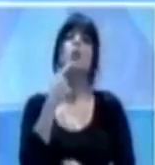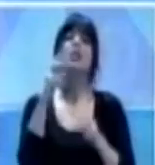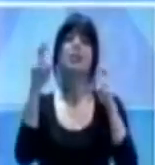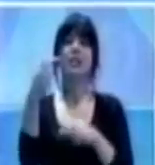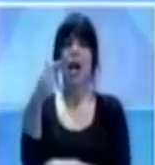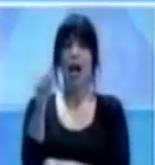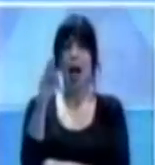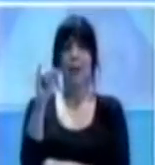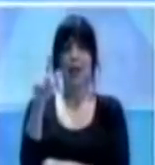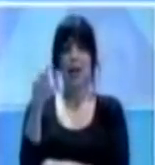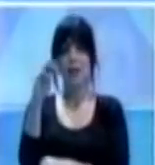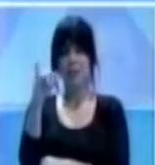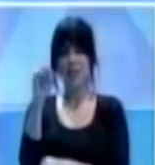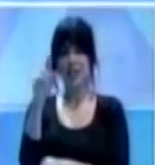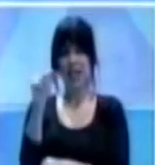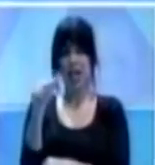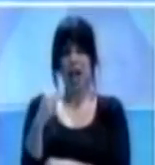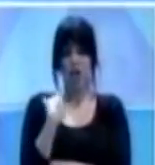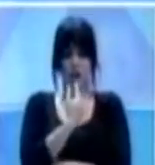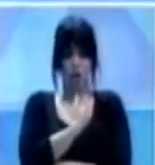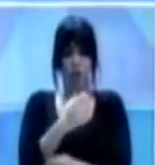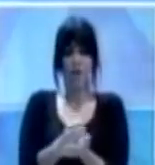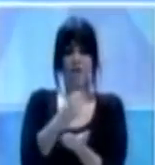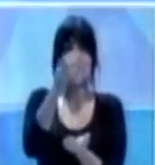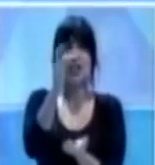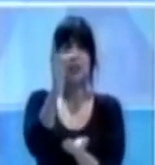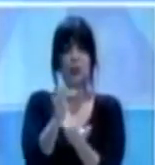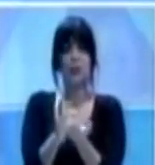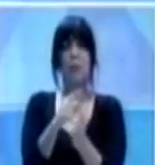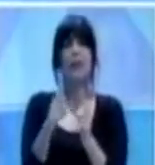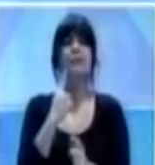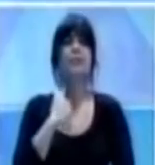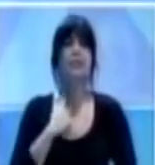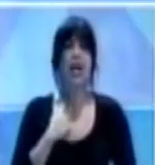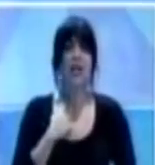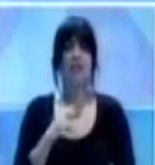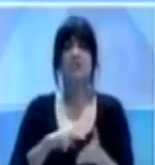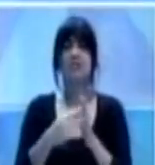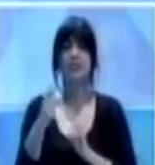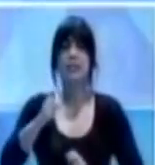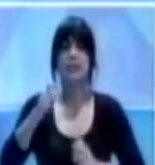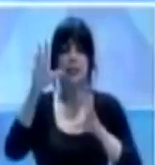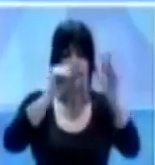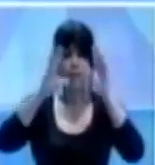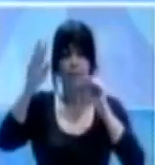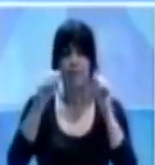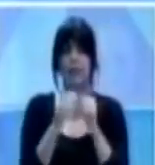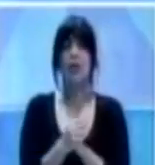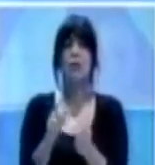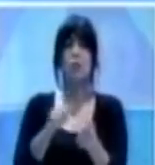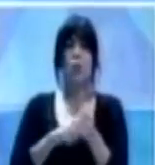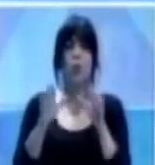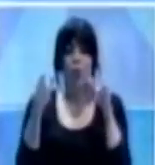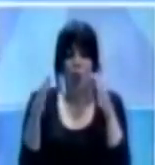disse Gabriela Mistral, somos vasos sedentos. También es que somos raza cósmica,